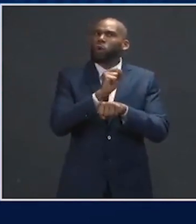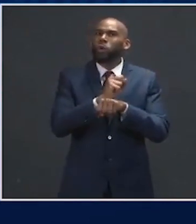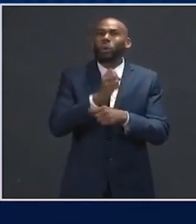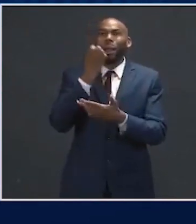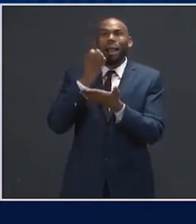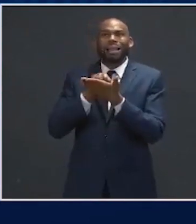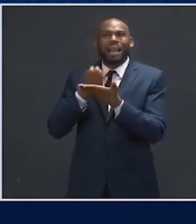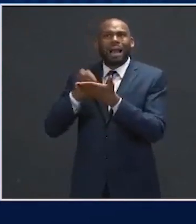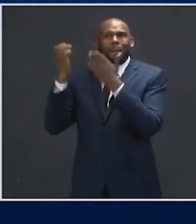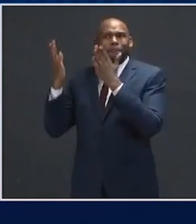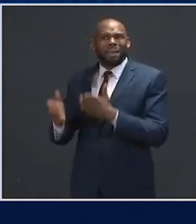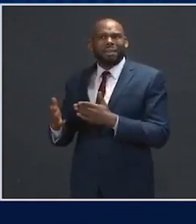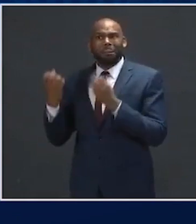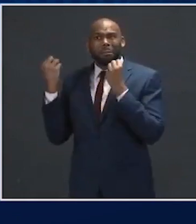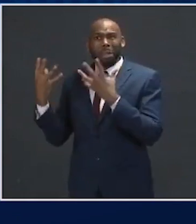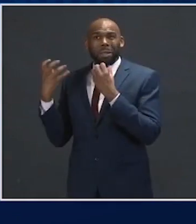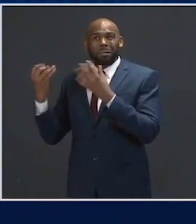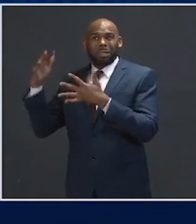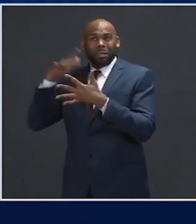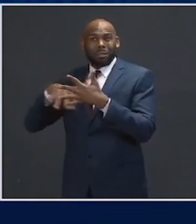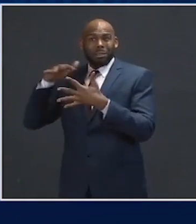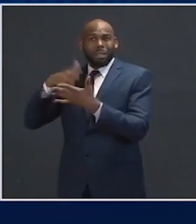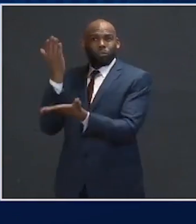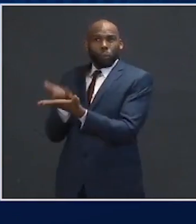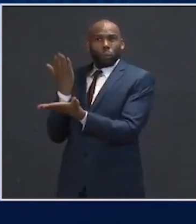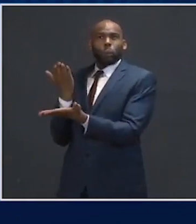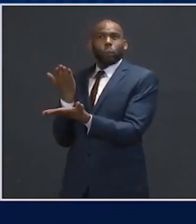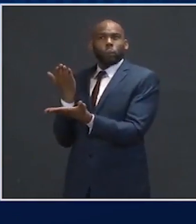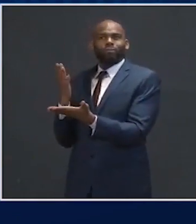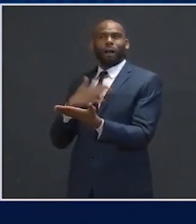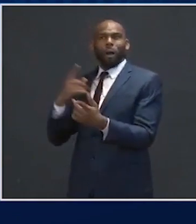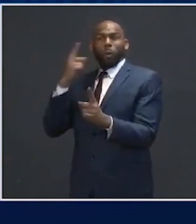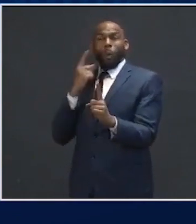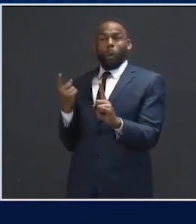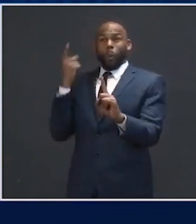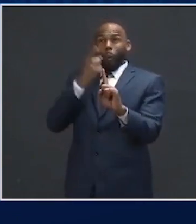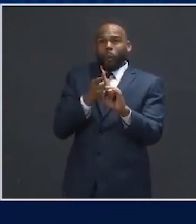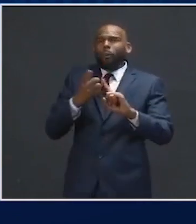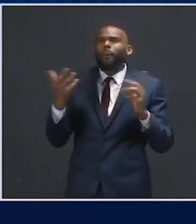many studies have shown. And so our whole objective here is to